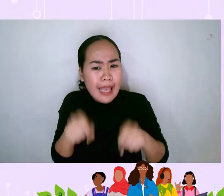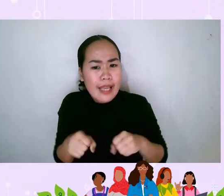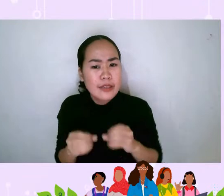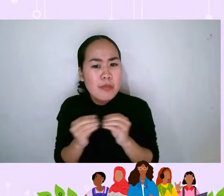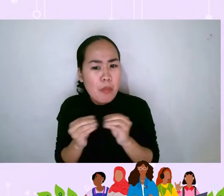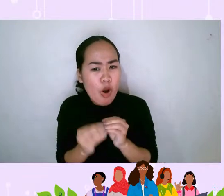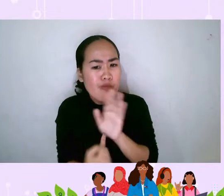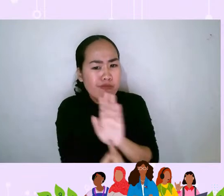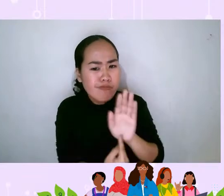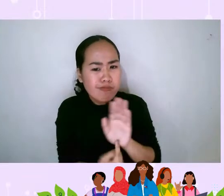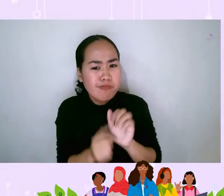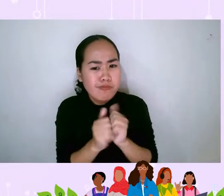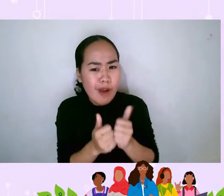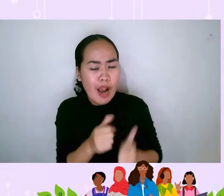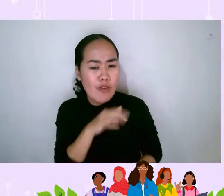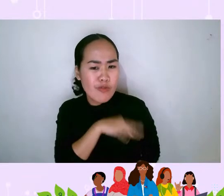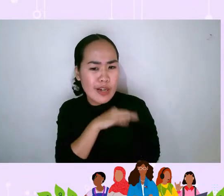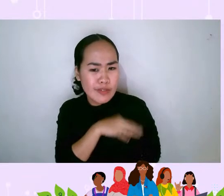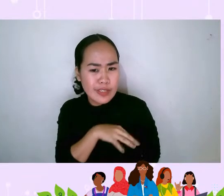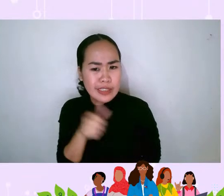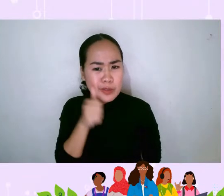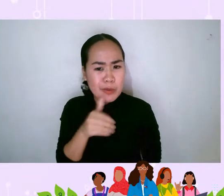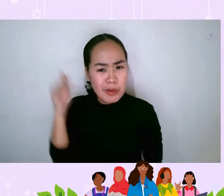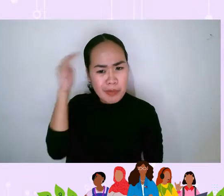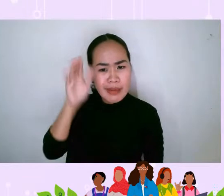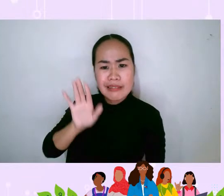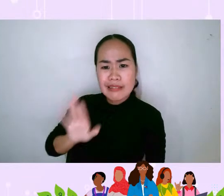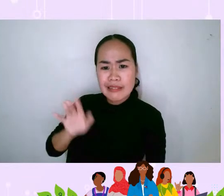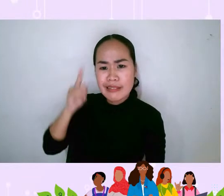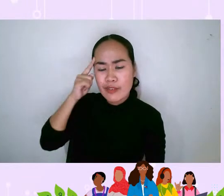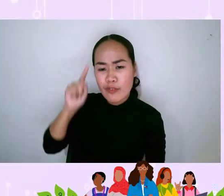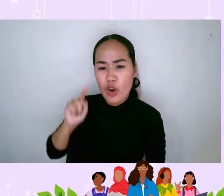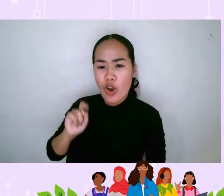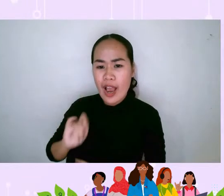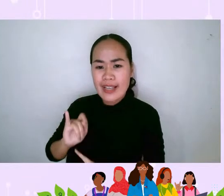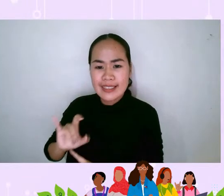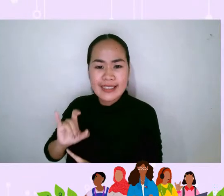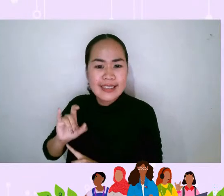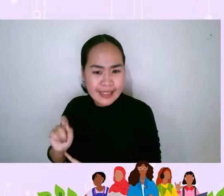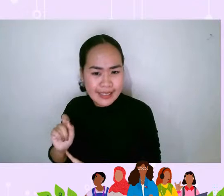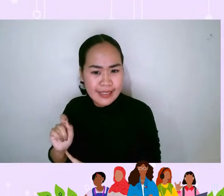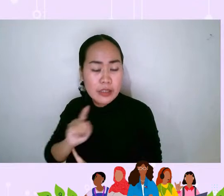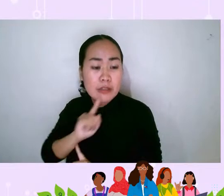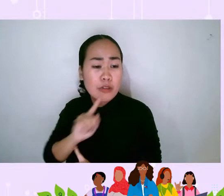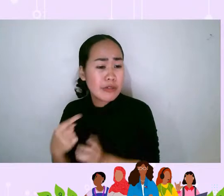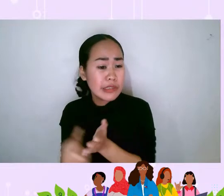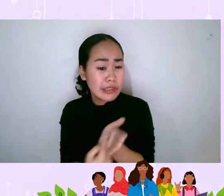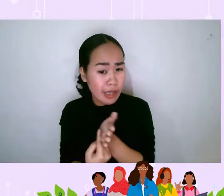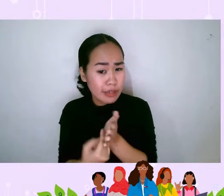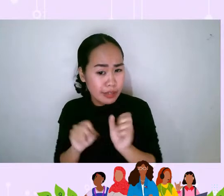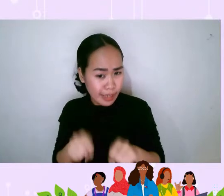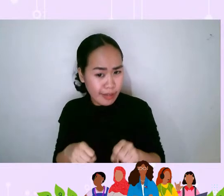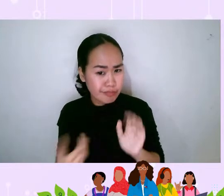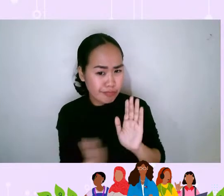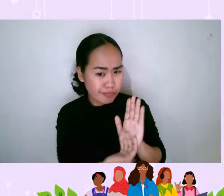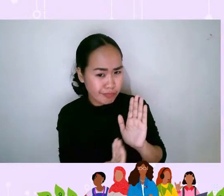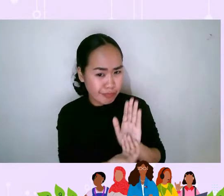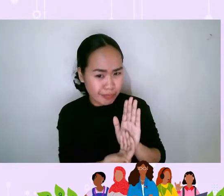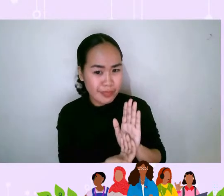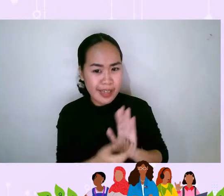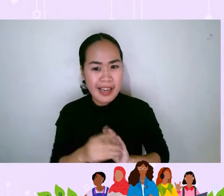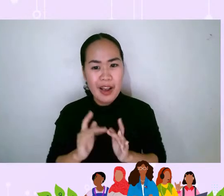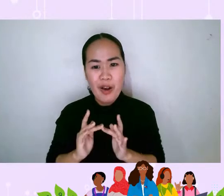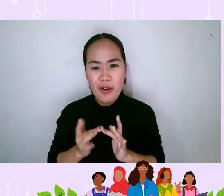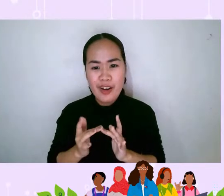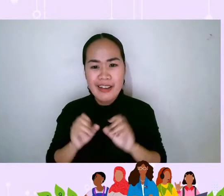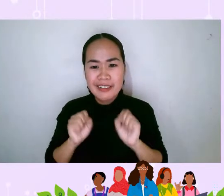and benefit by technology, innovation, and ICT. The discussion can prove that in digital, we can be equal. We